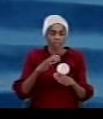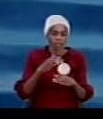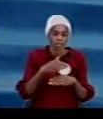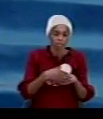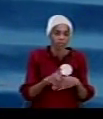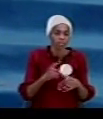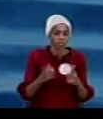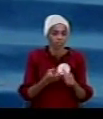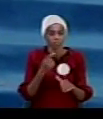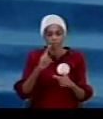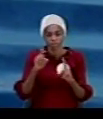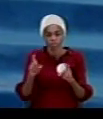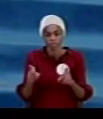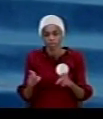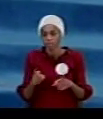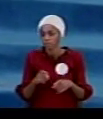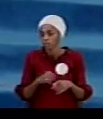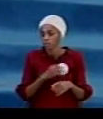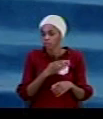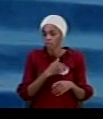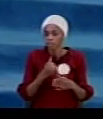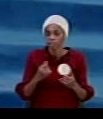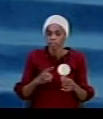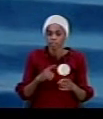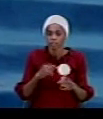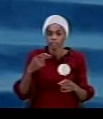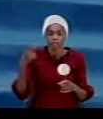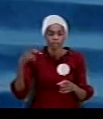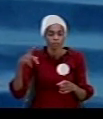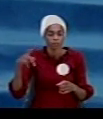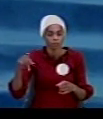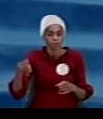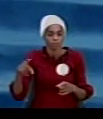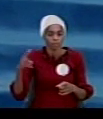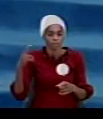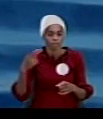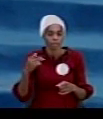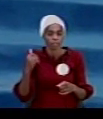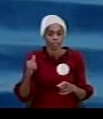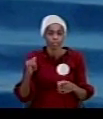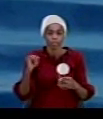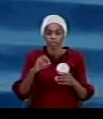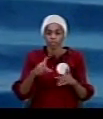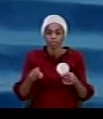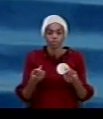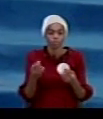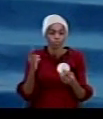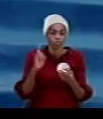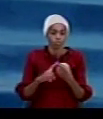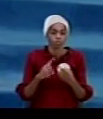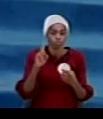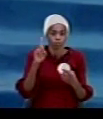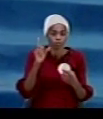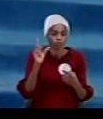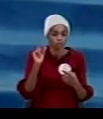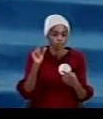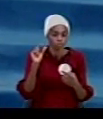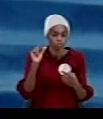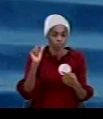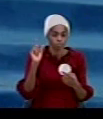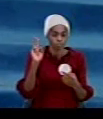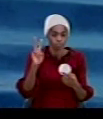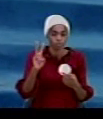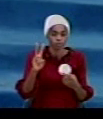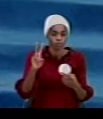they said my PSA has gone to 210, and it must not be more than 4. They said trouble has